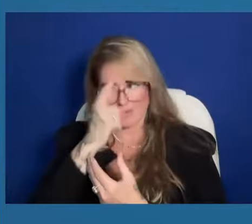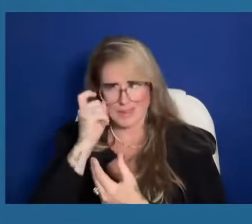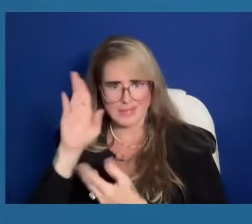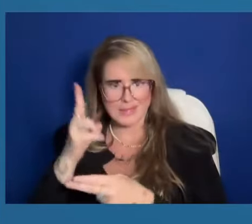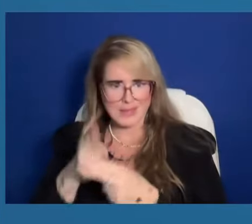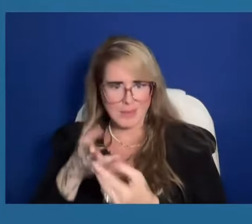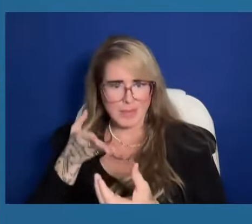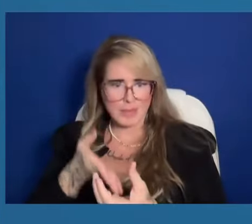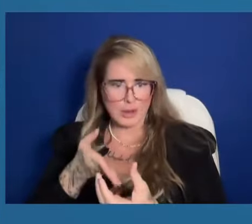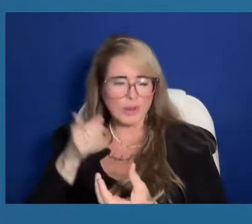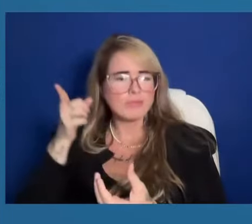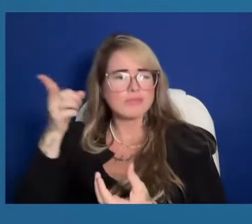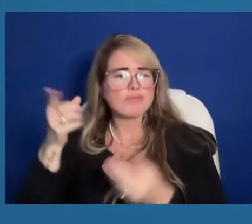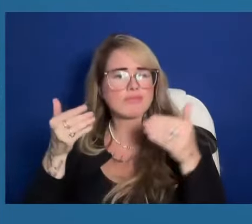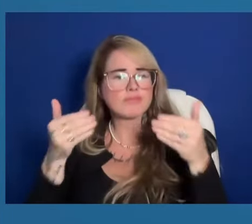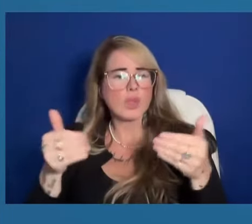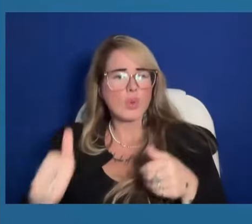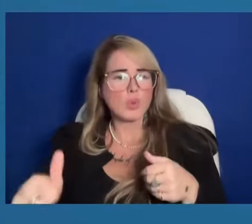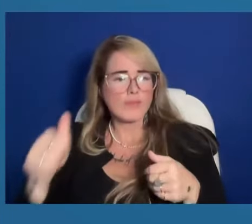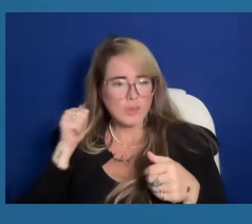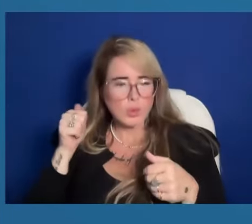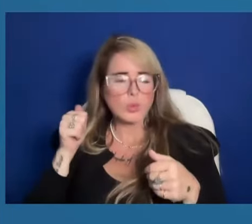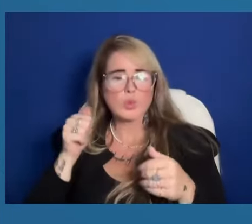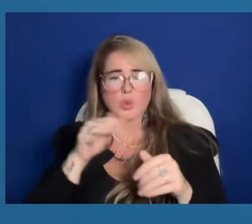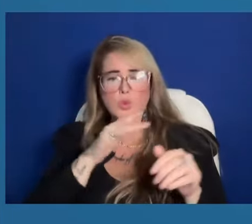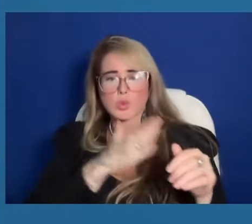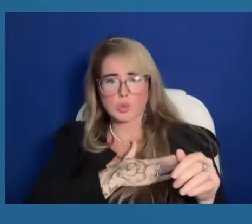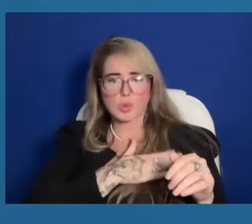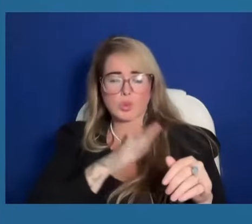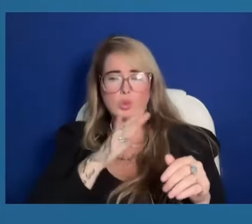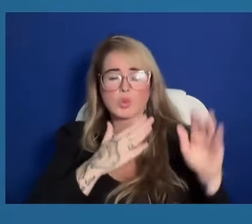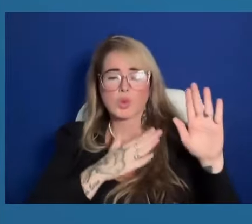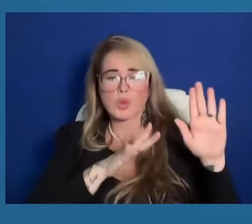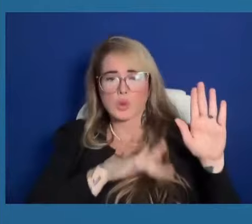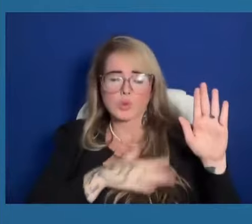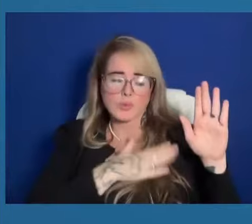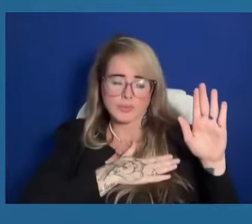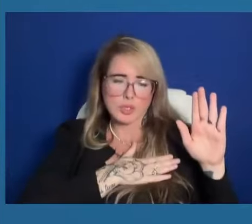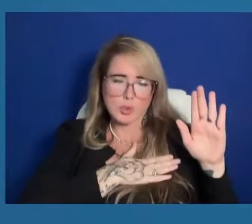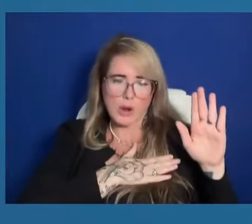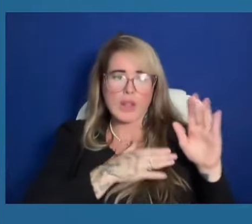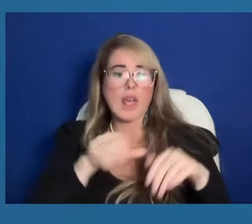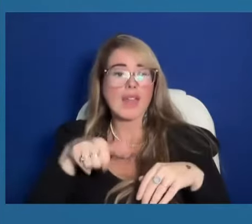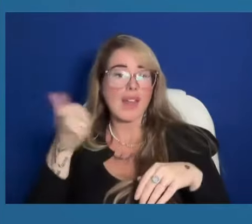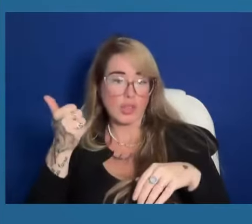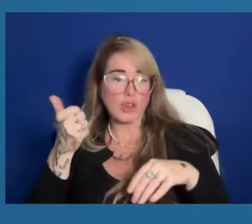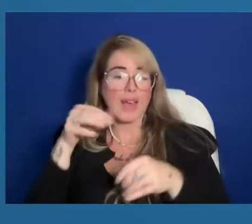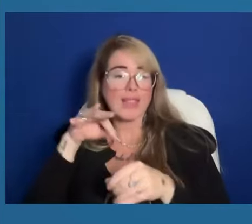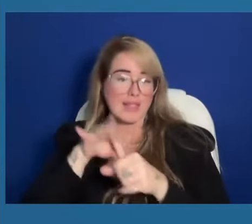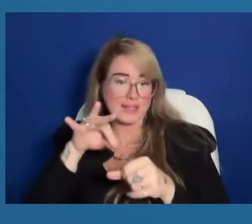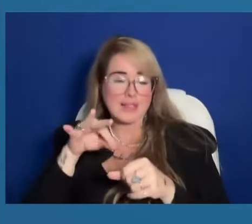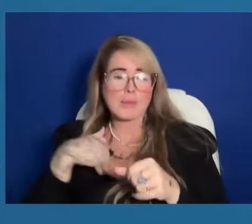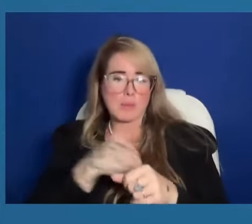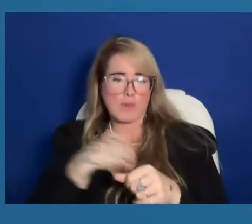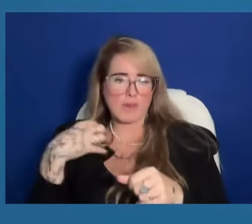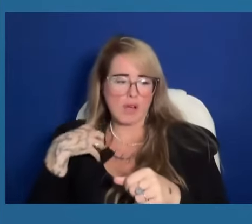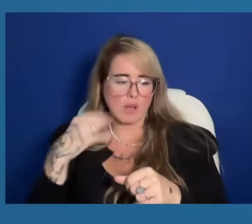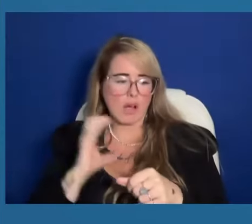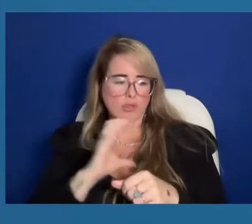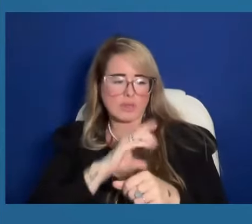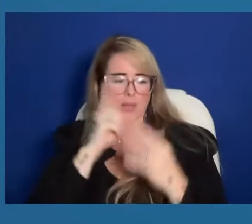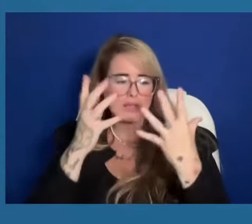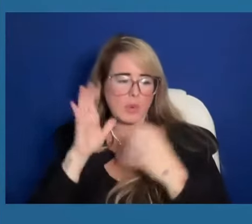as far as to refuse to swear in a duly elected member of Congress to get his way, Donald